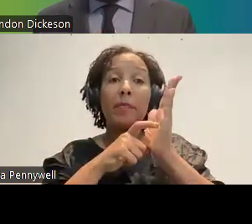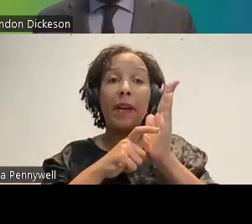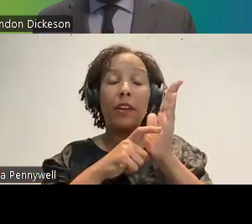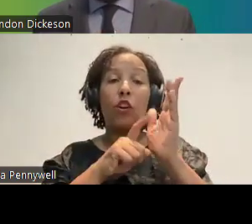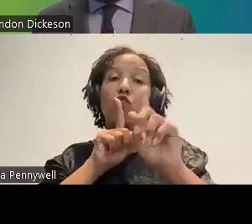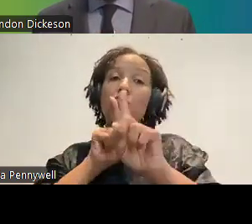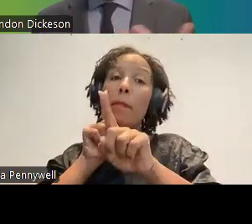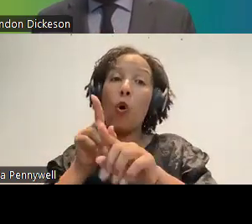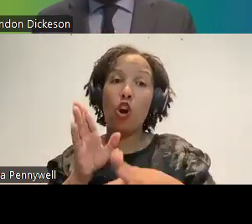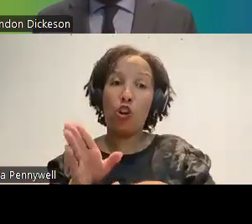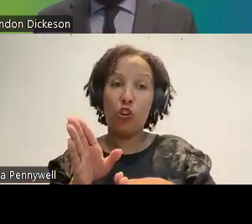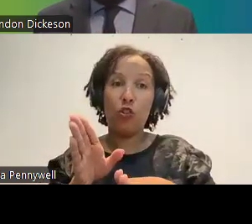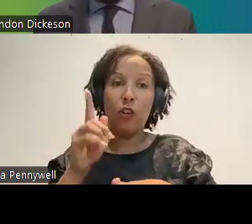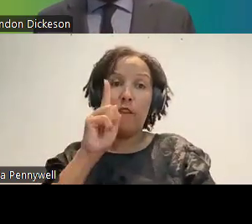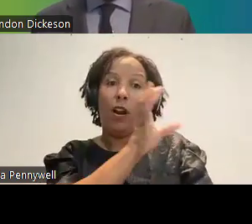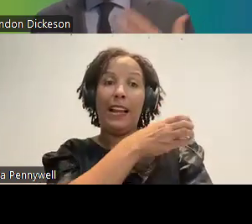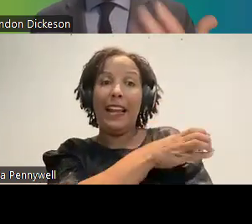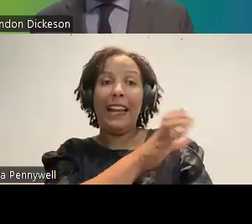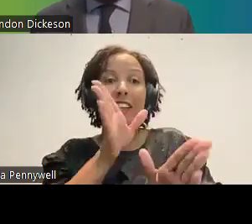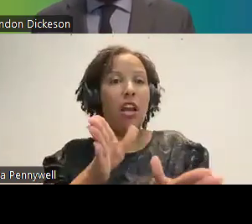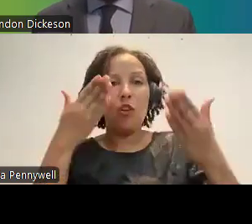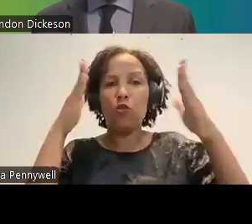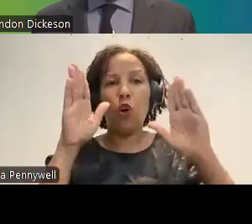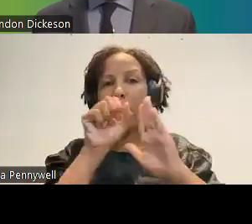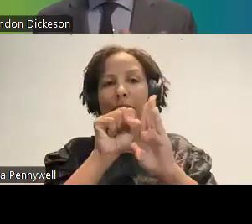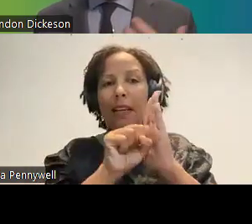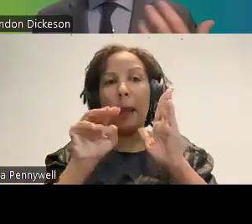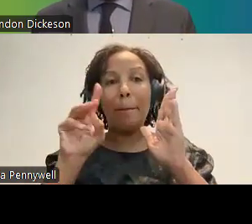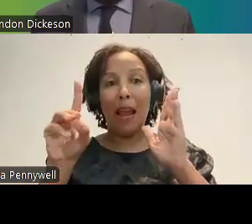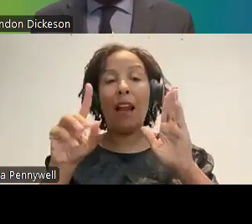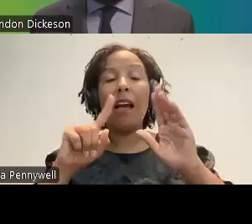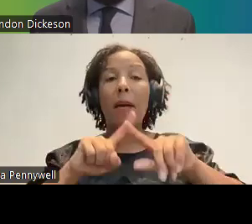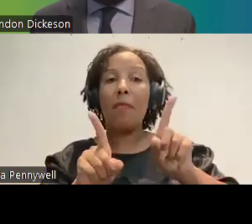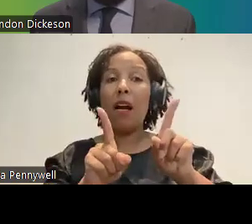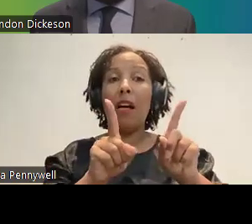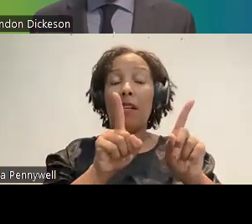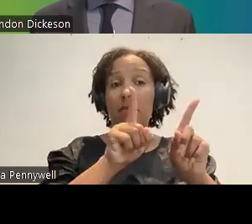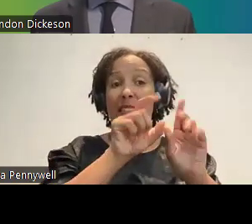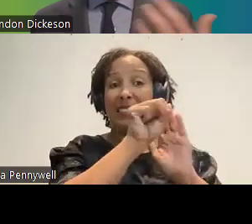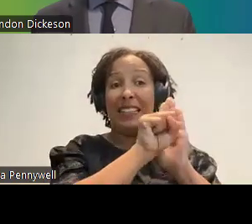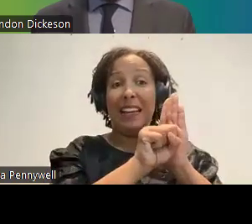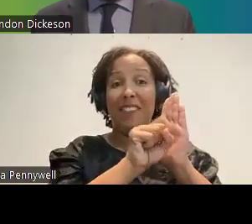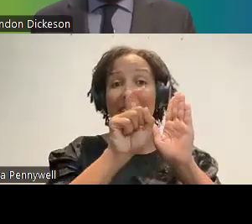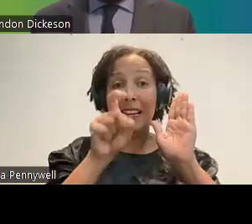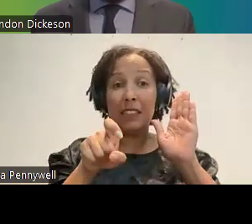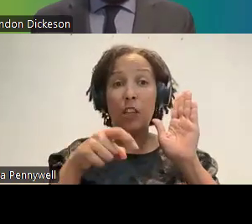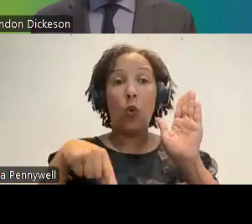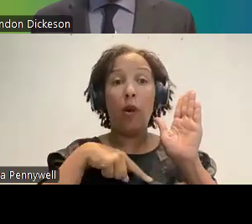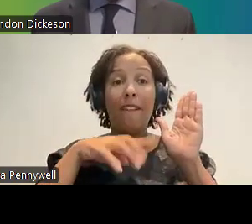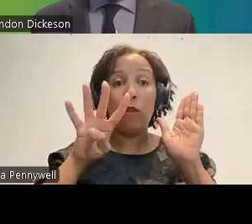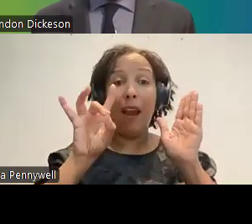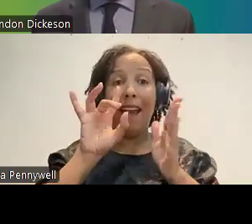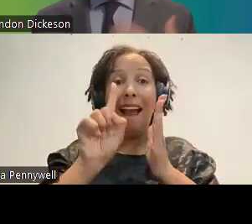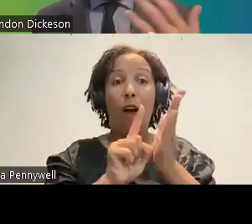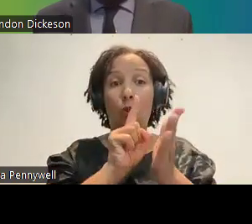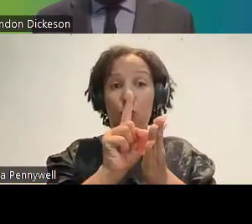exact laws in the state of Maryland, but I know in the state of Texas, we have 48 hours to report. We have a dedicated line that we